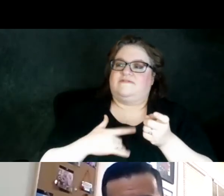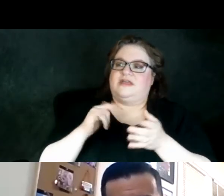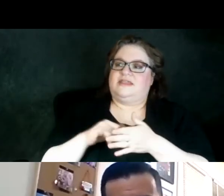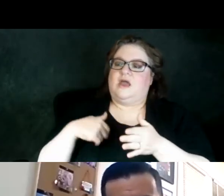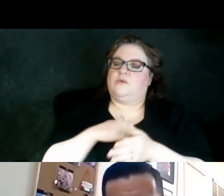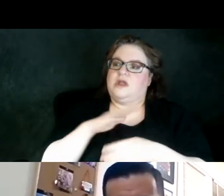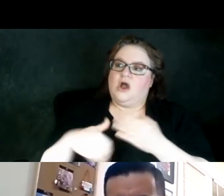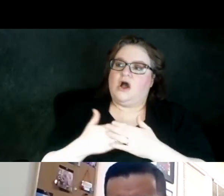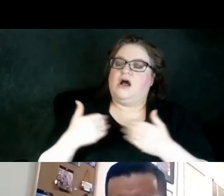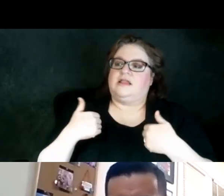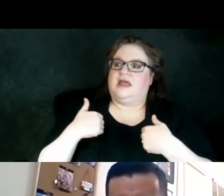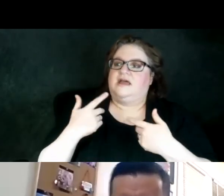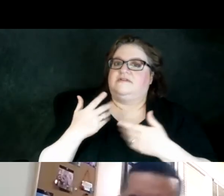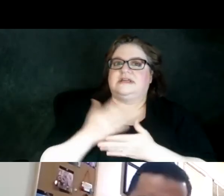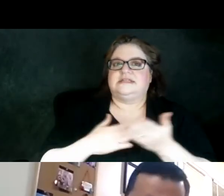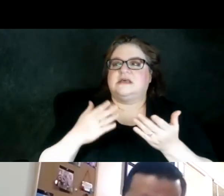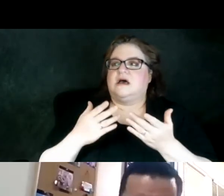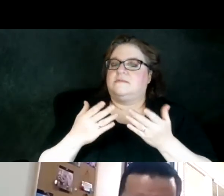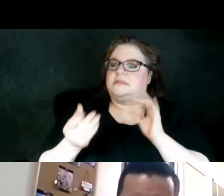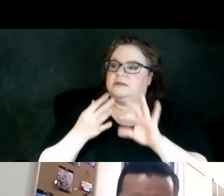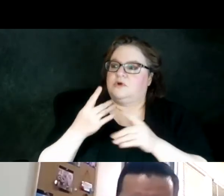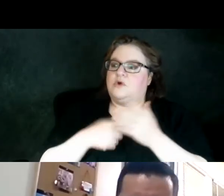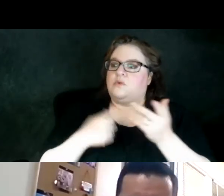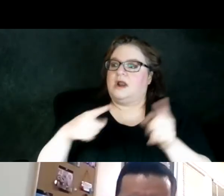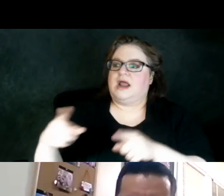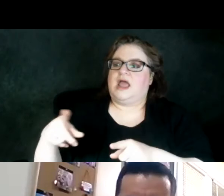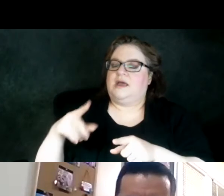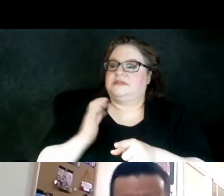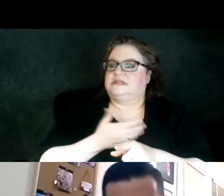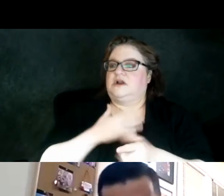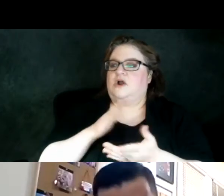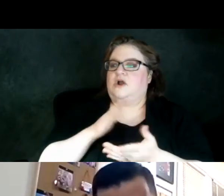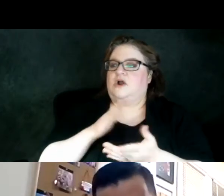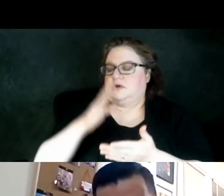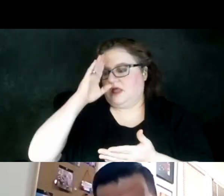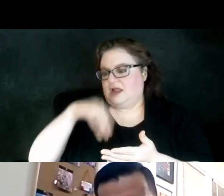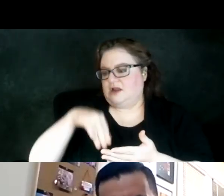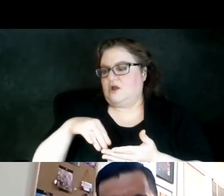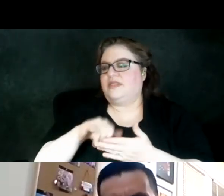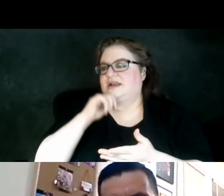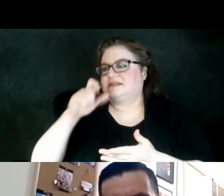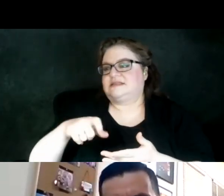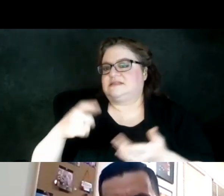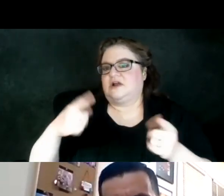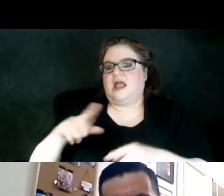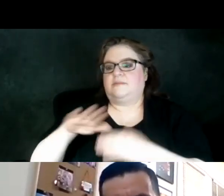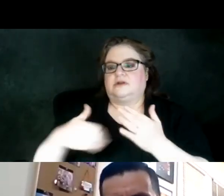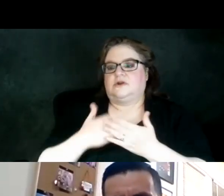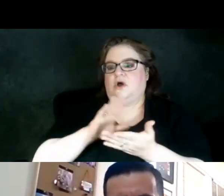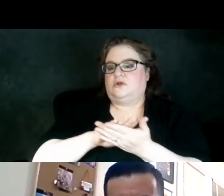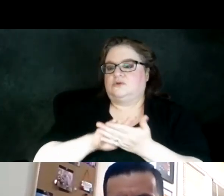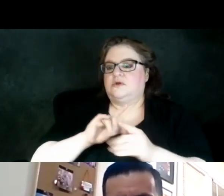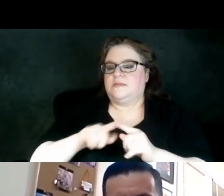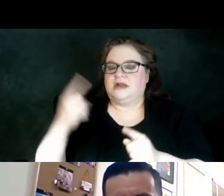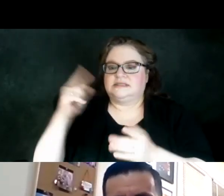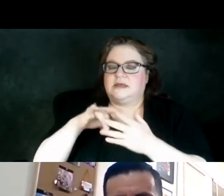all have some input in what takes place at our school. I know that doesn't necessarily happen in all schools, but it's